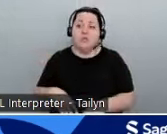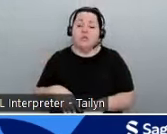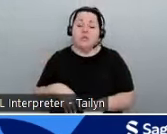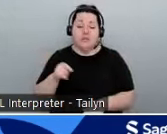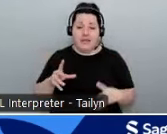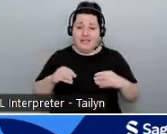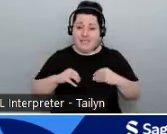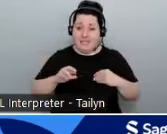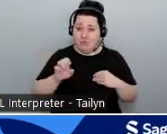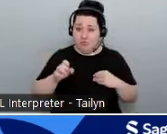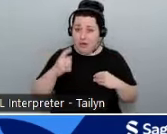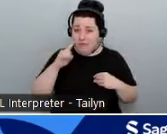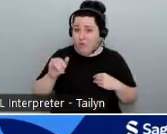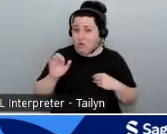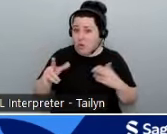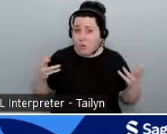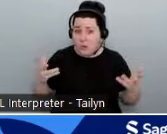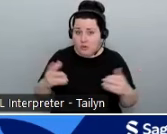rate of the journal?